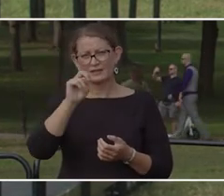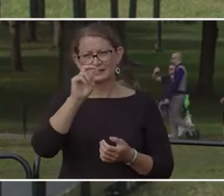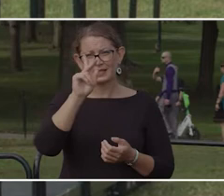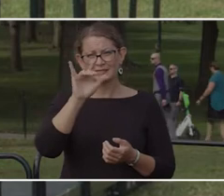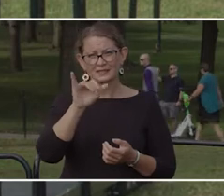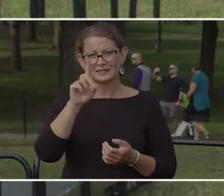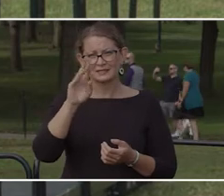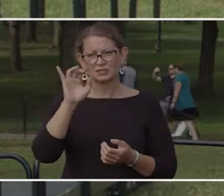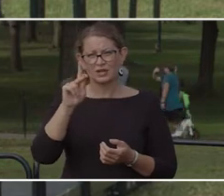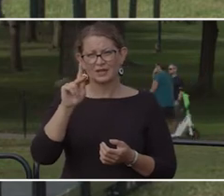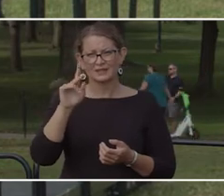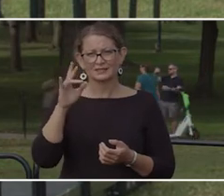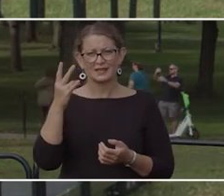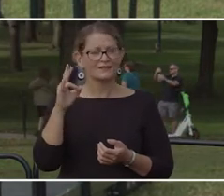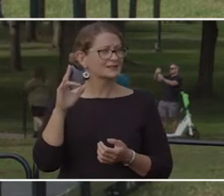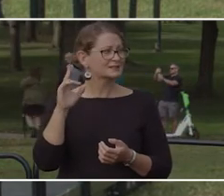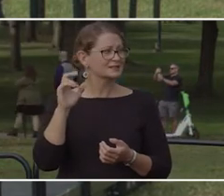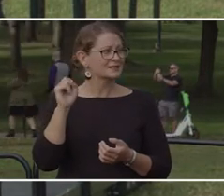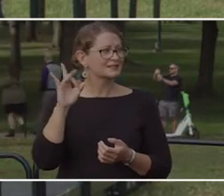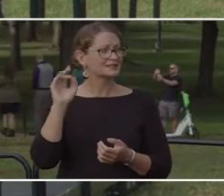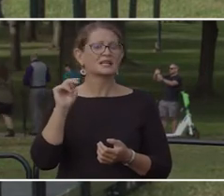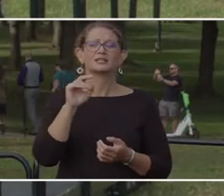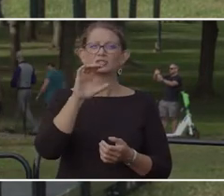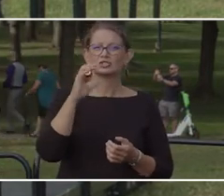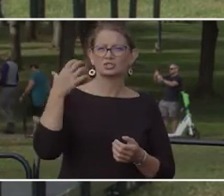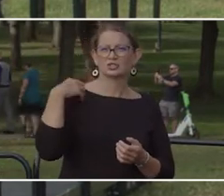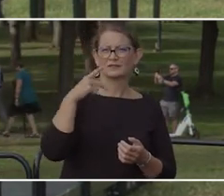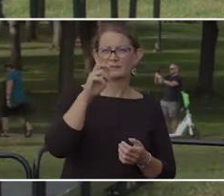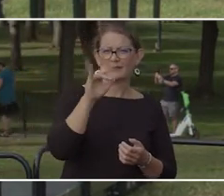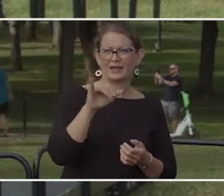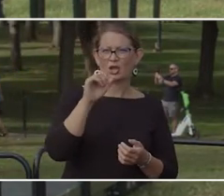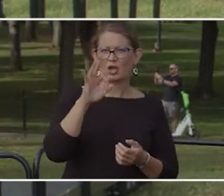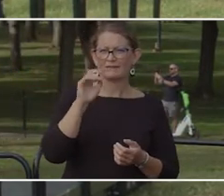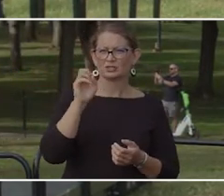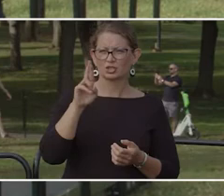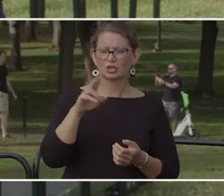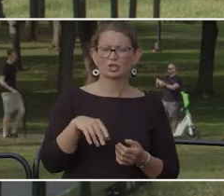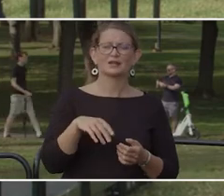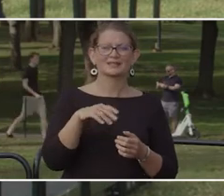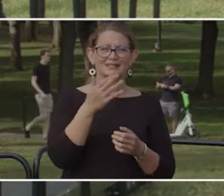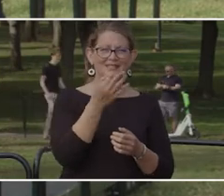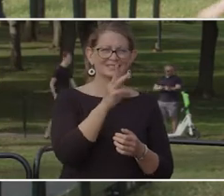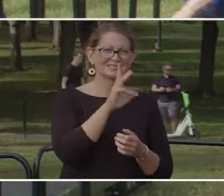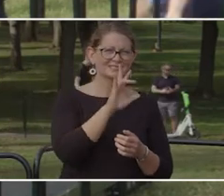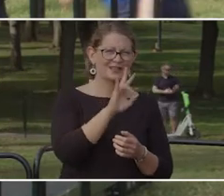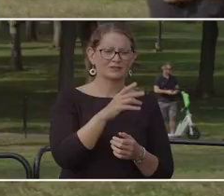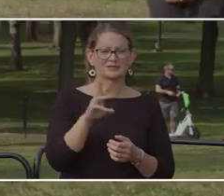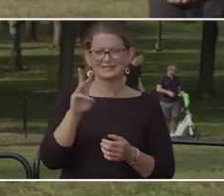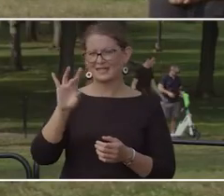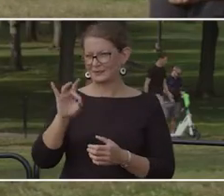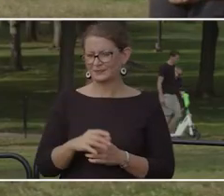Sutton, Sr. Chief Petty Officer, United States Navy, retired, Vietnam, 1967 to